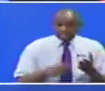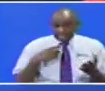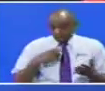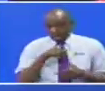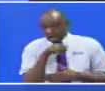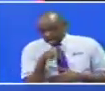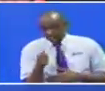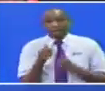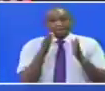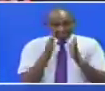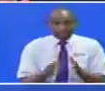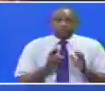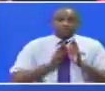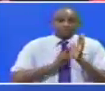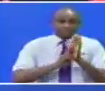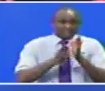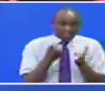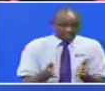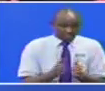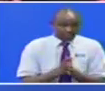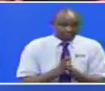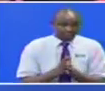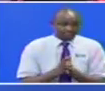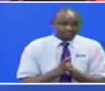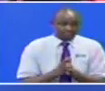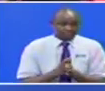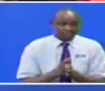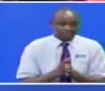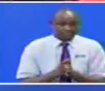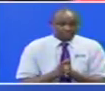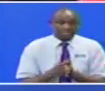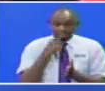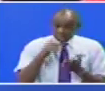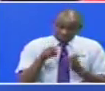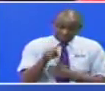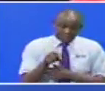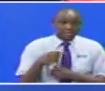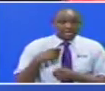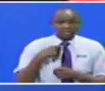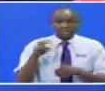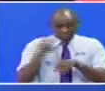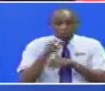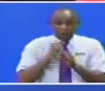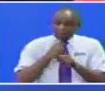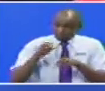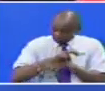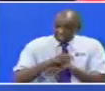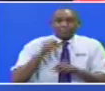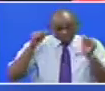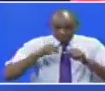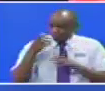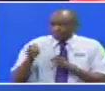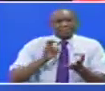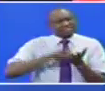Baresa Ward Representative Joseph Makila. His duties, even his duties of oversight, and I concur with them that he should step